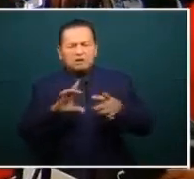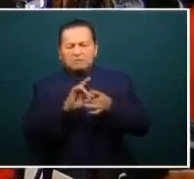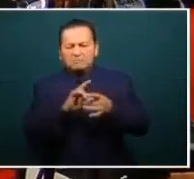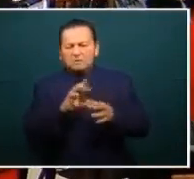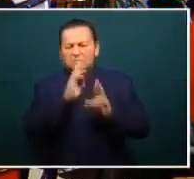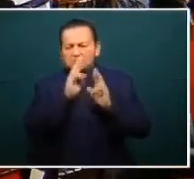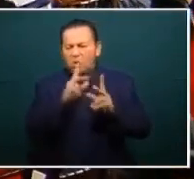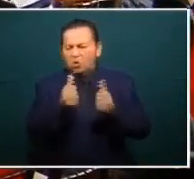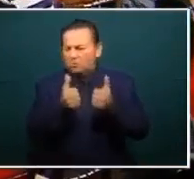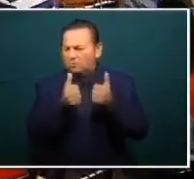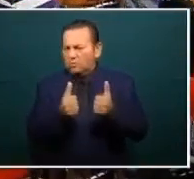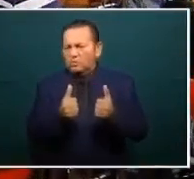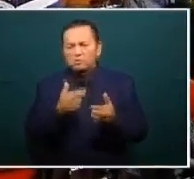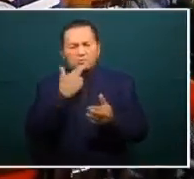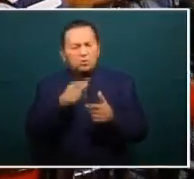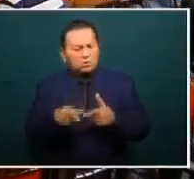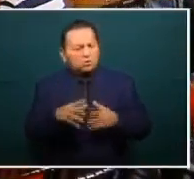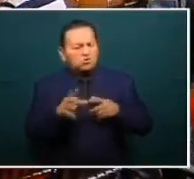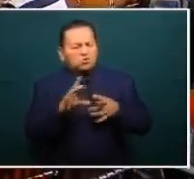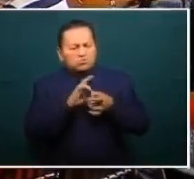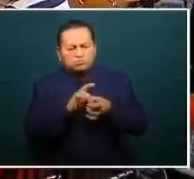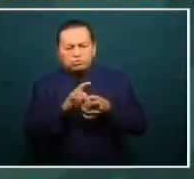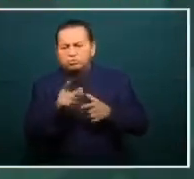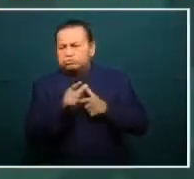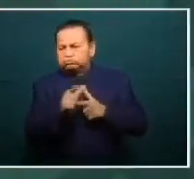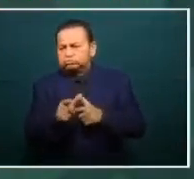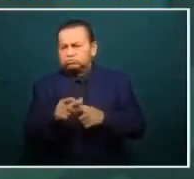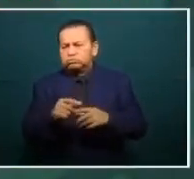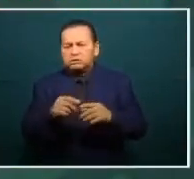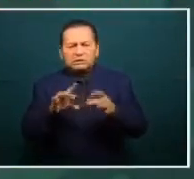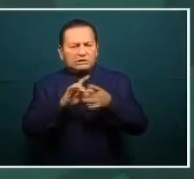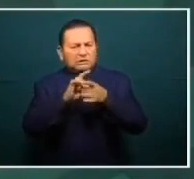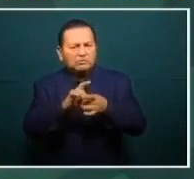That they want a good relationship with Mexico.